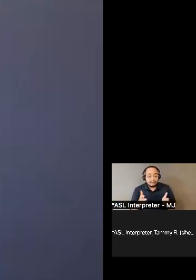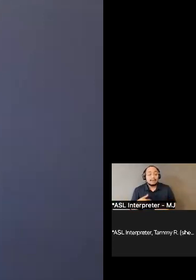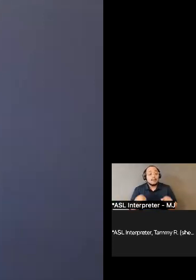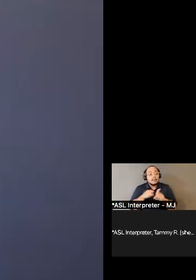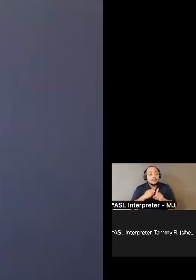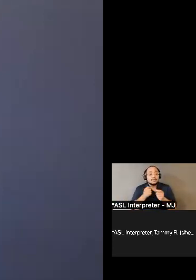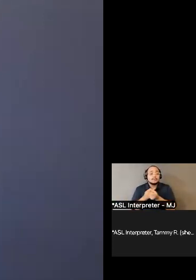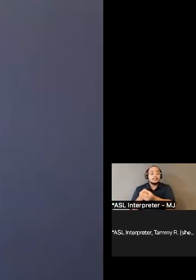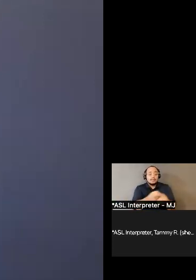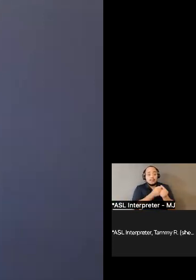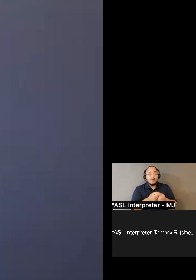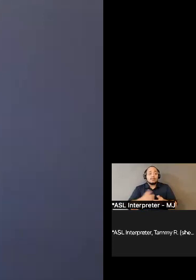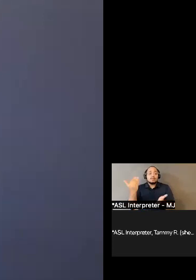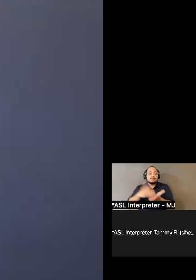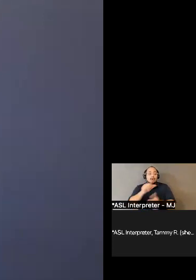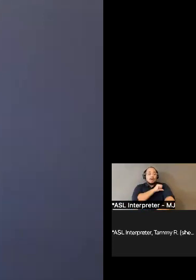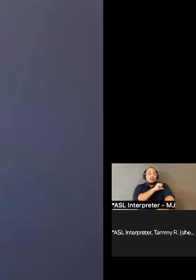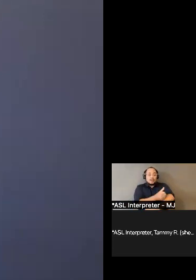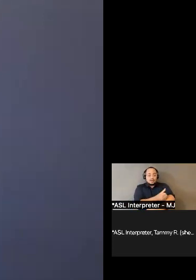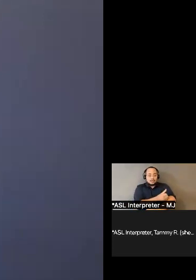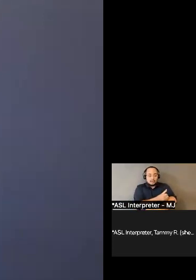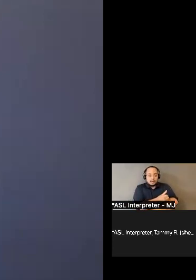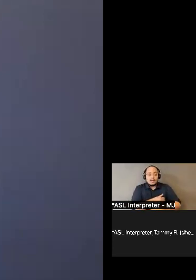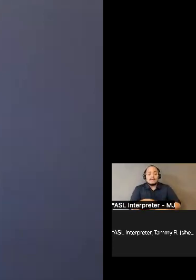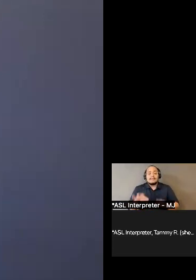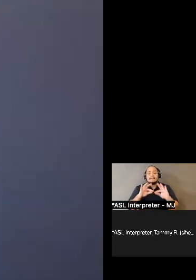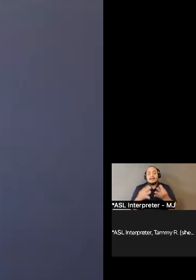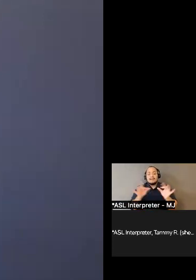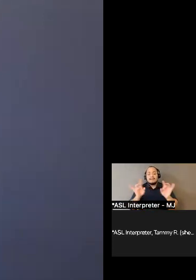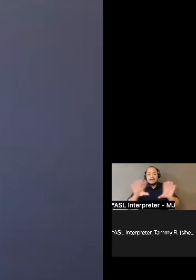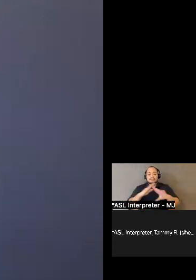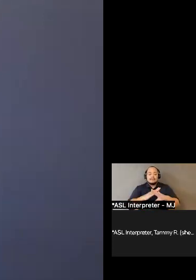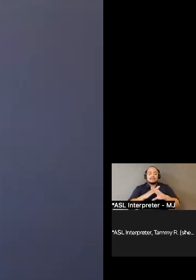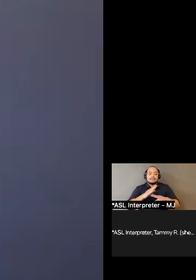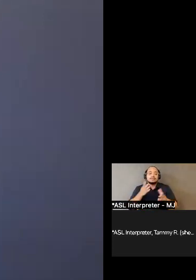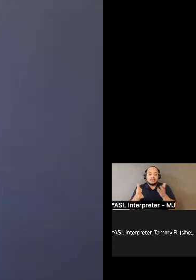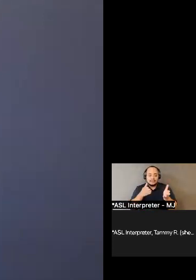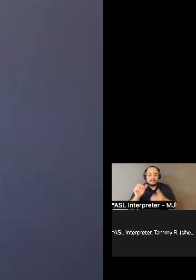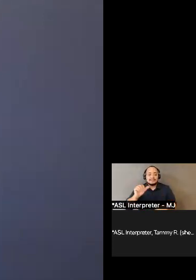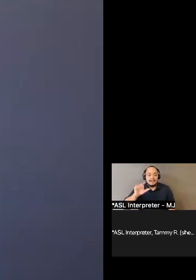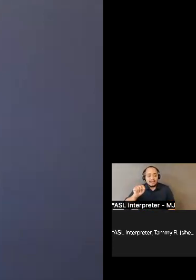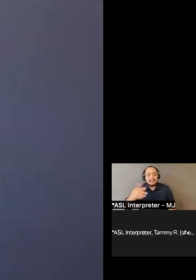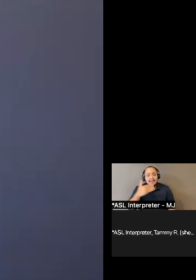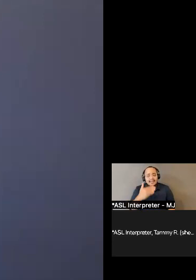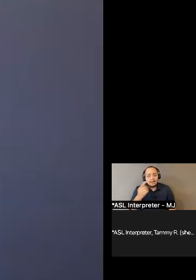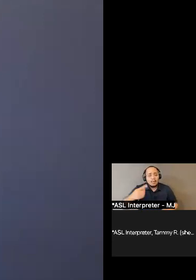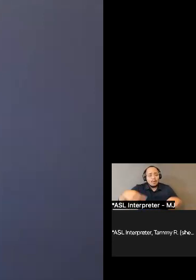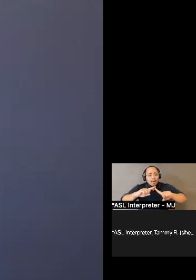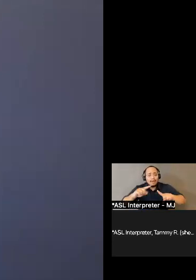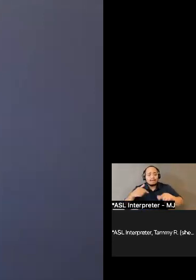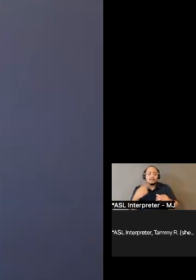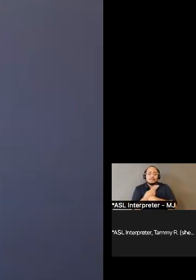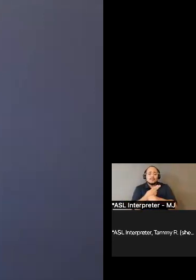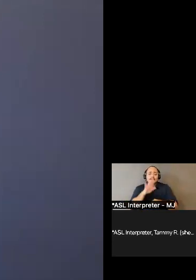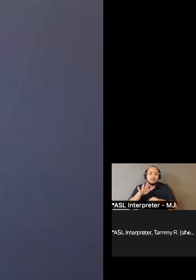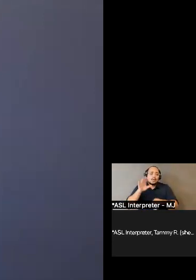the reauthorization of the Family Violence Prevention and Services Act. I thank you all for using your voices to advocate for change and for